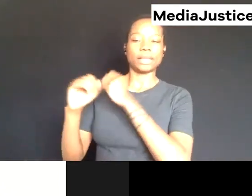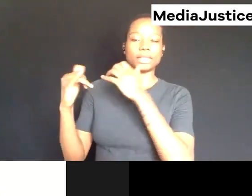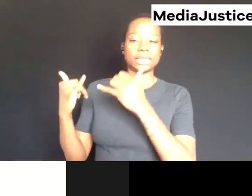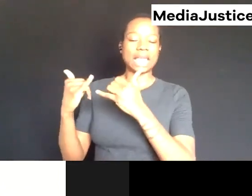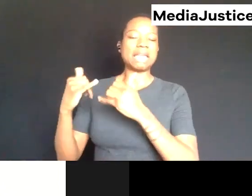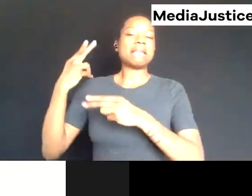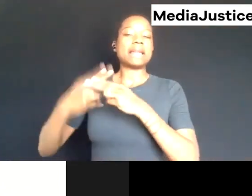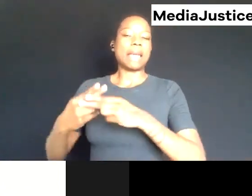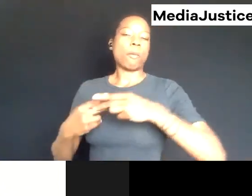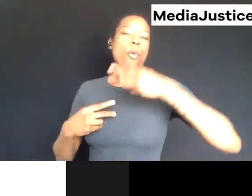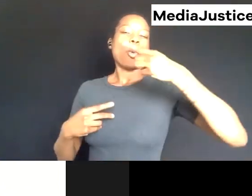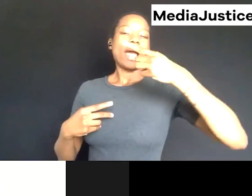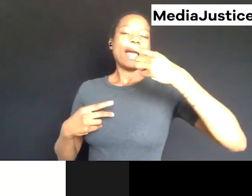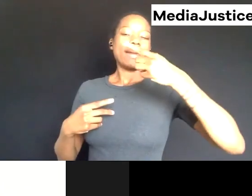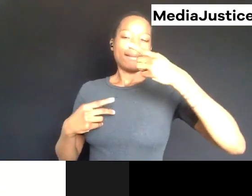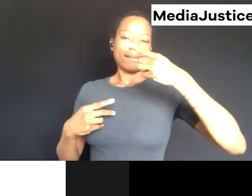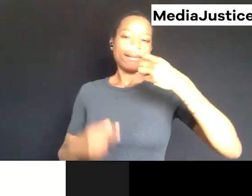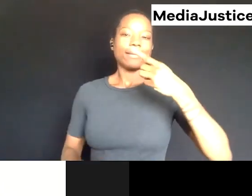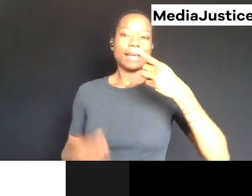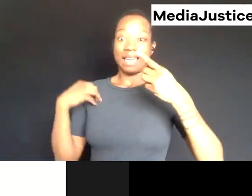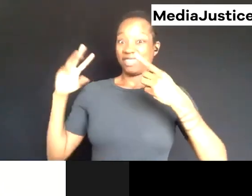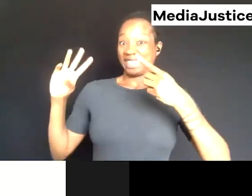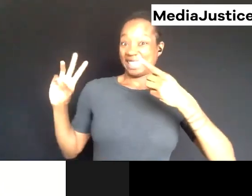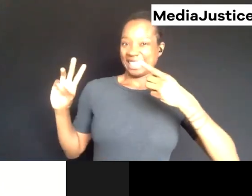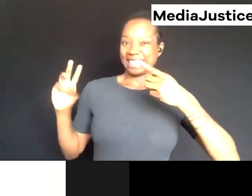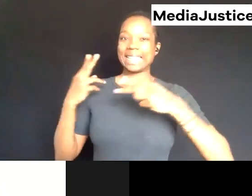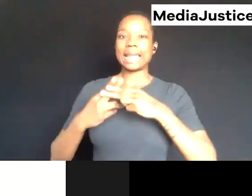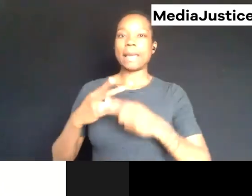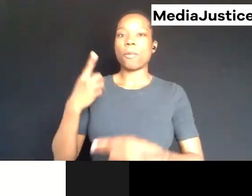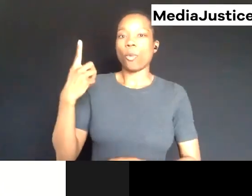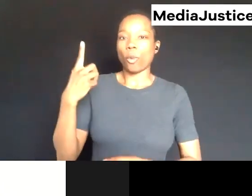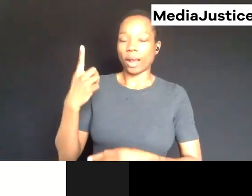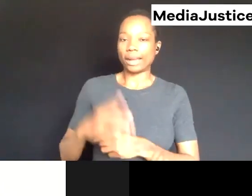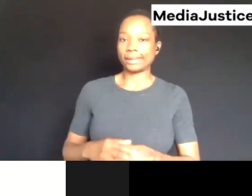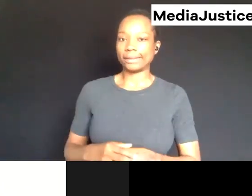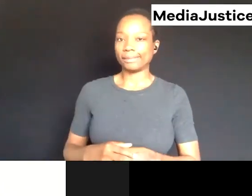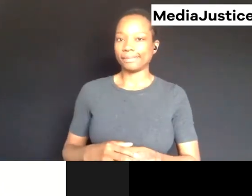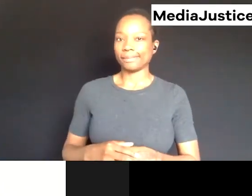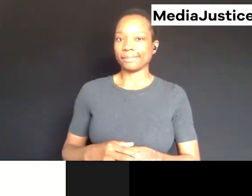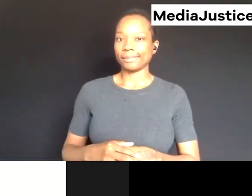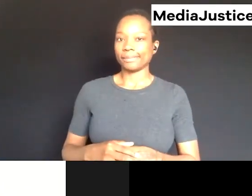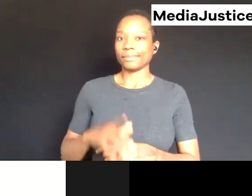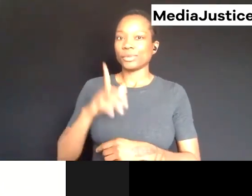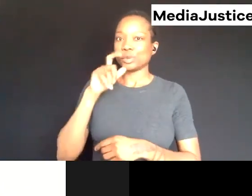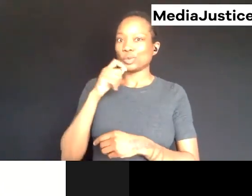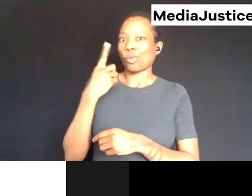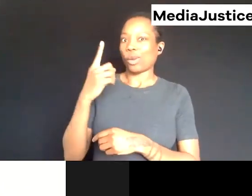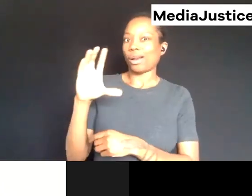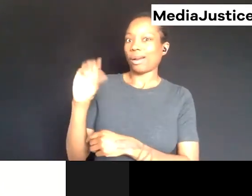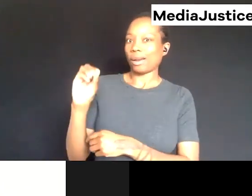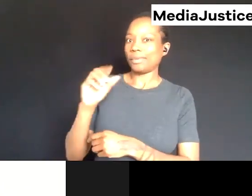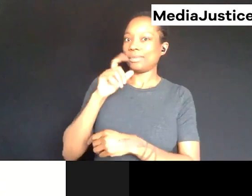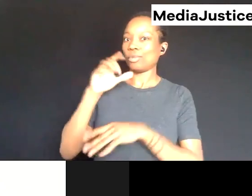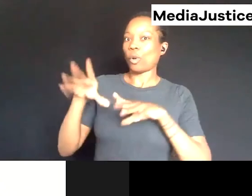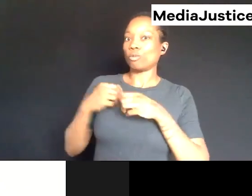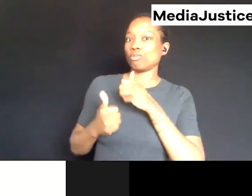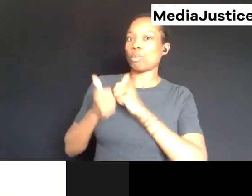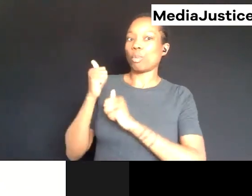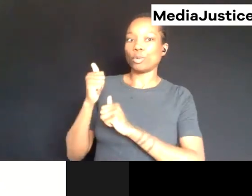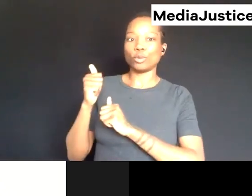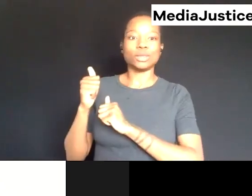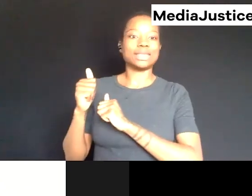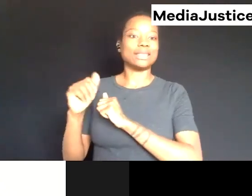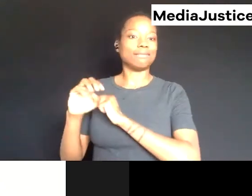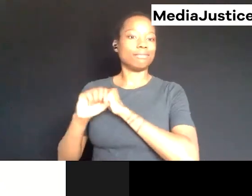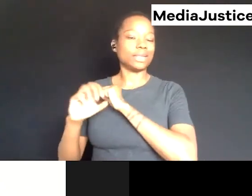and just try to take a guess. Who do you think is one of those companies that owns the vast majority of media today? So